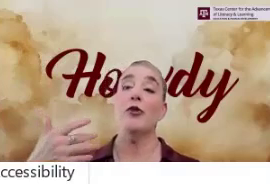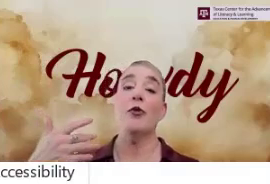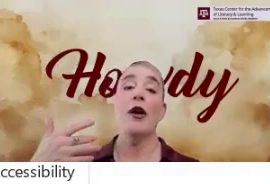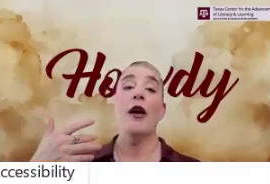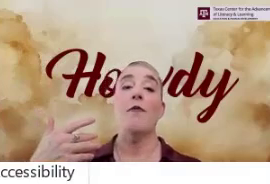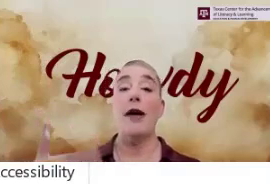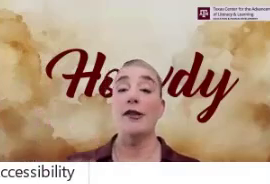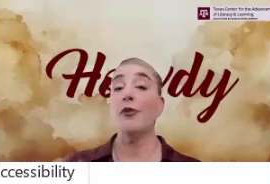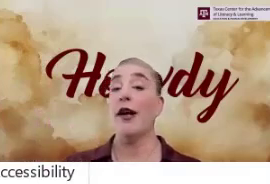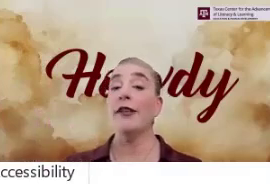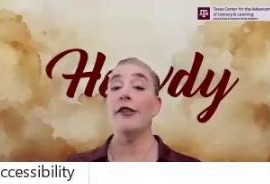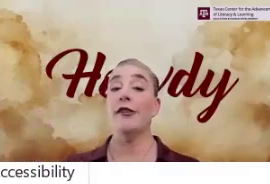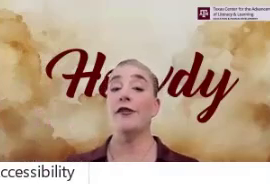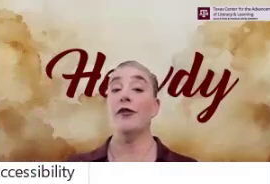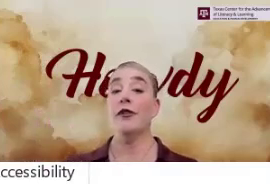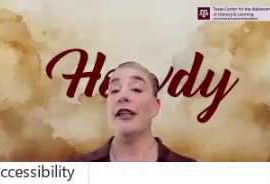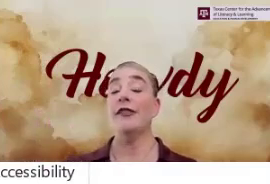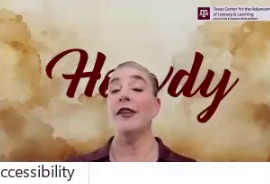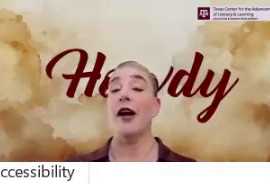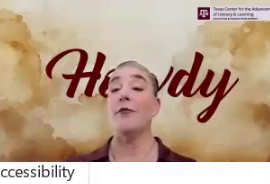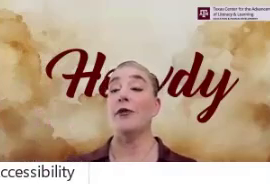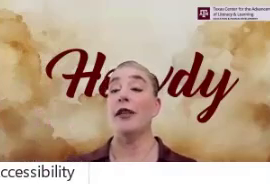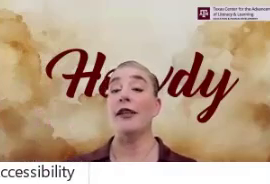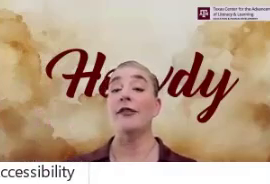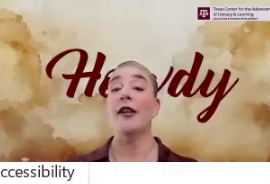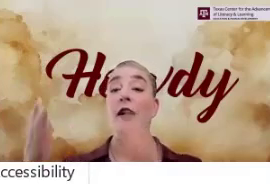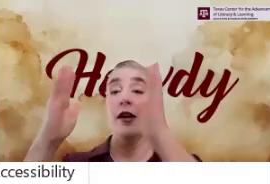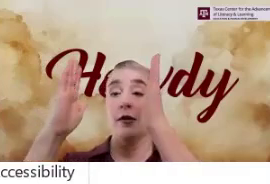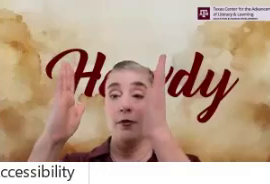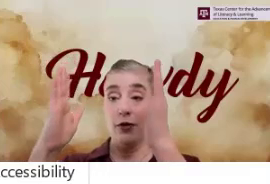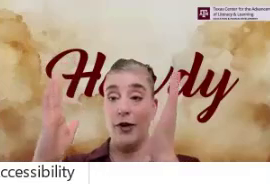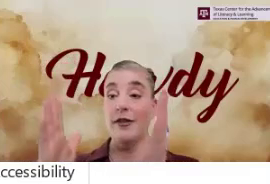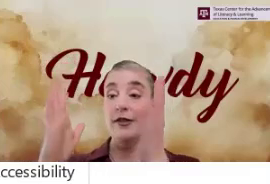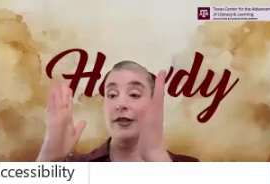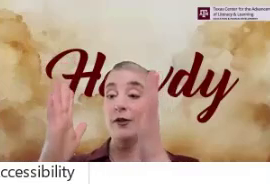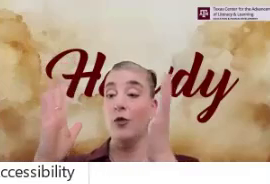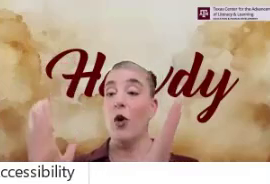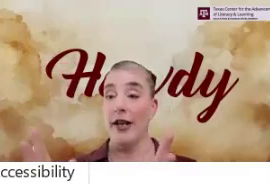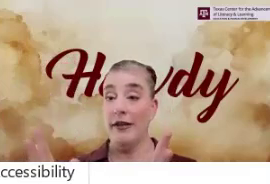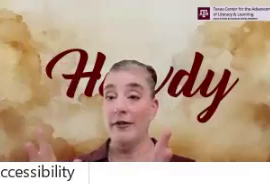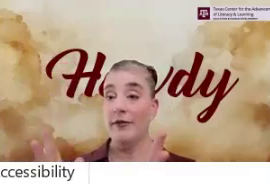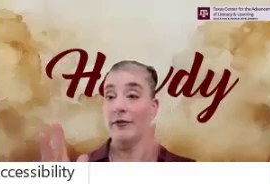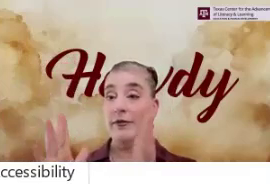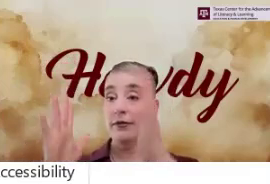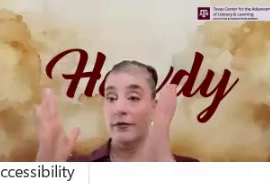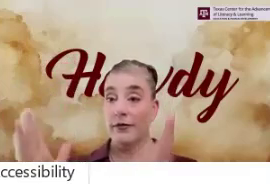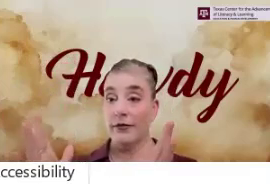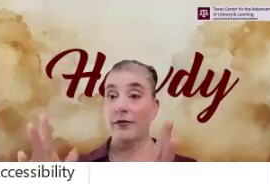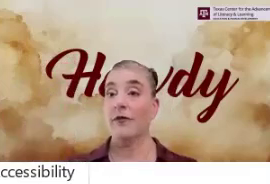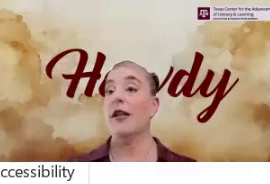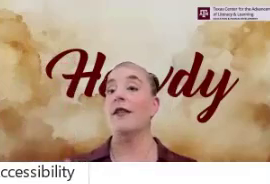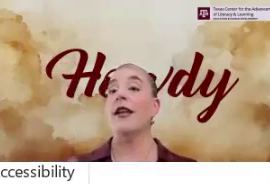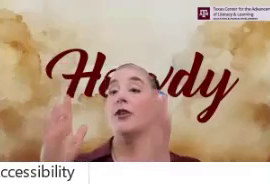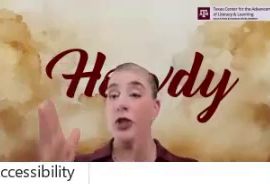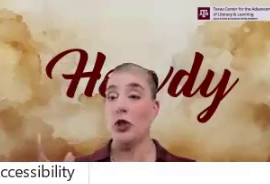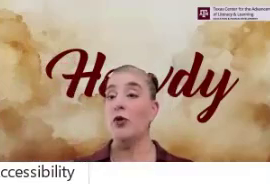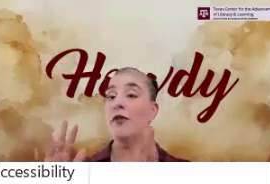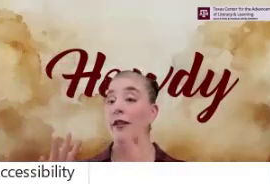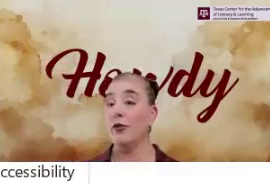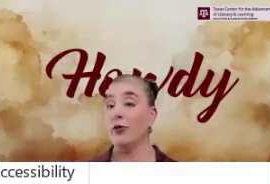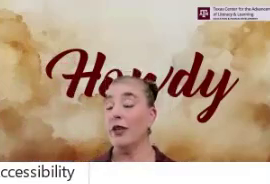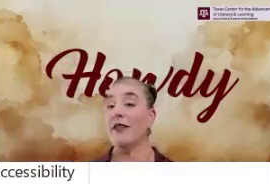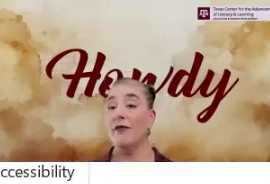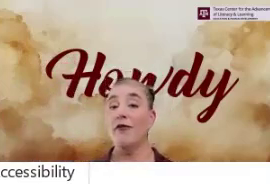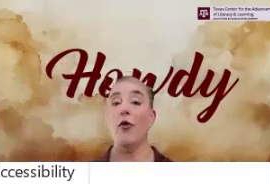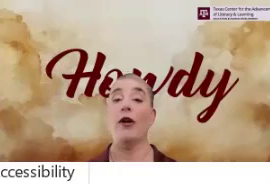you could do best practices for links and hyperlinks, parentheses 1, and then